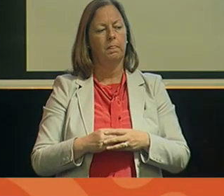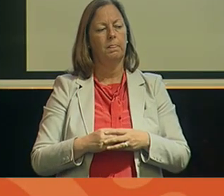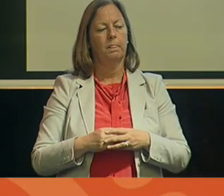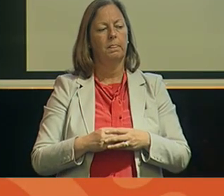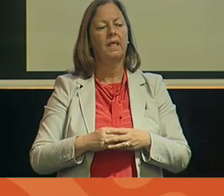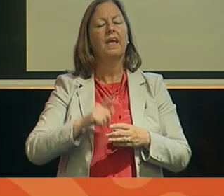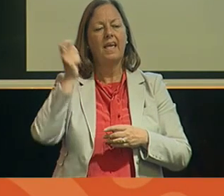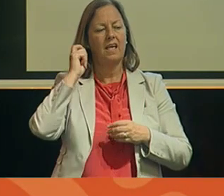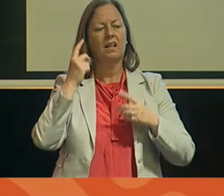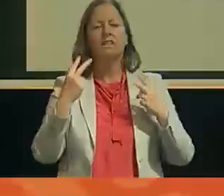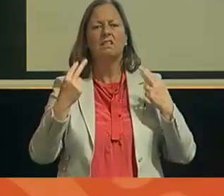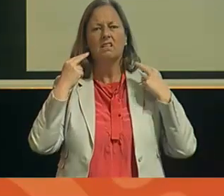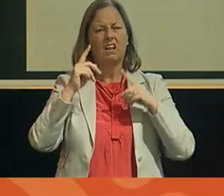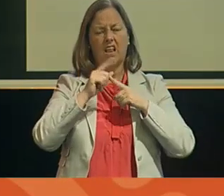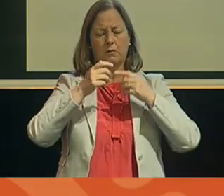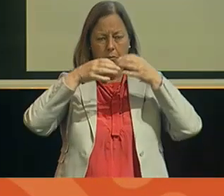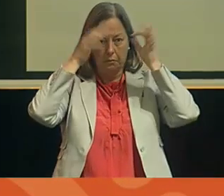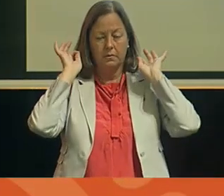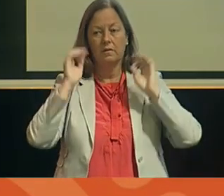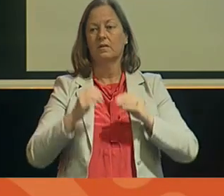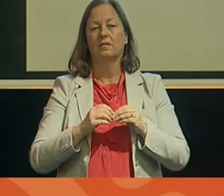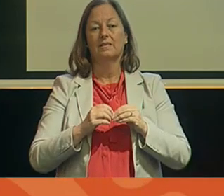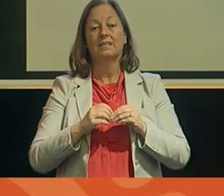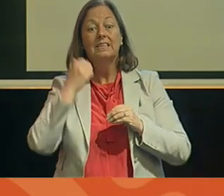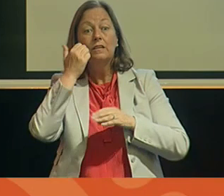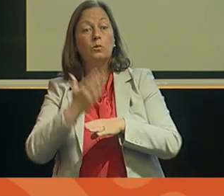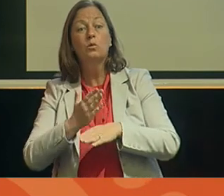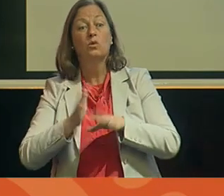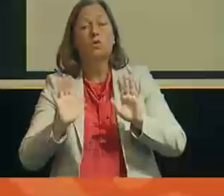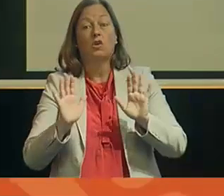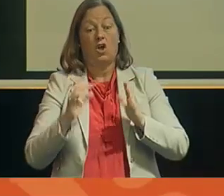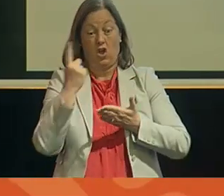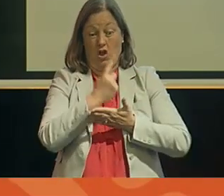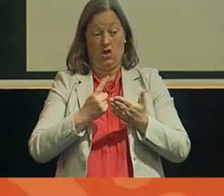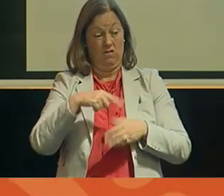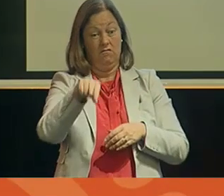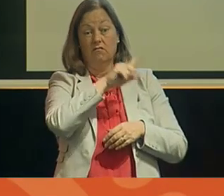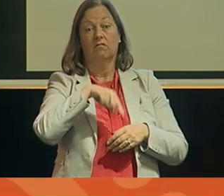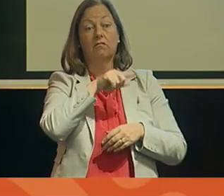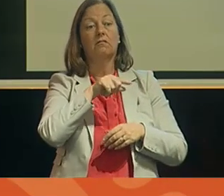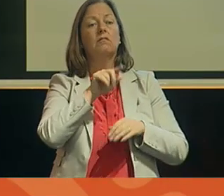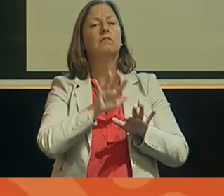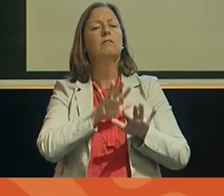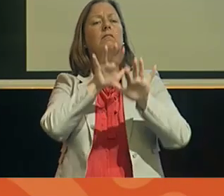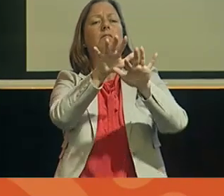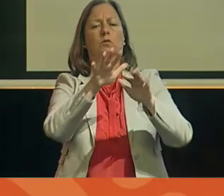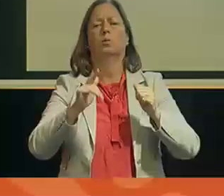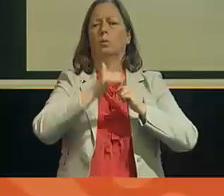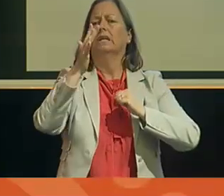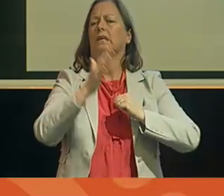And guess what? It's not sex work. It's not whatever. It's just for attending a wedding function.